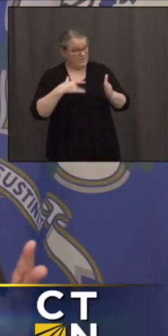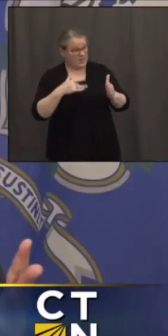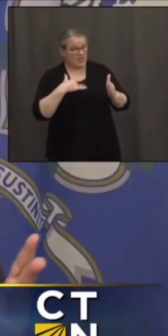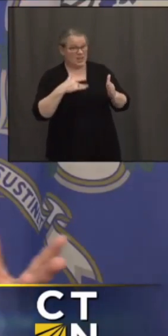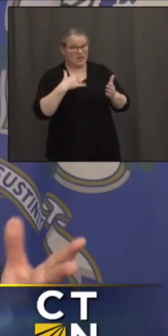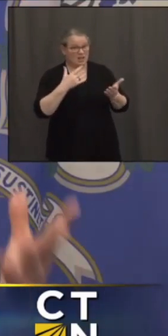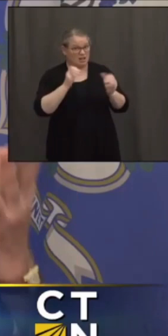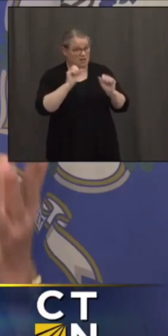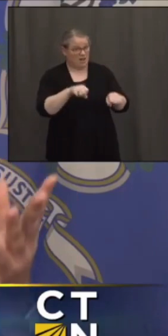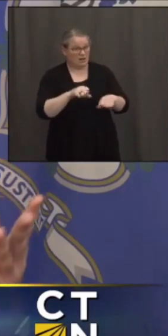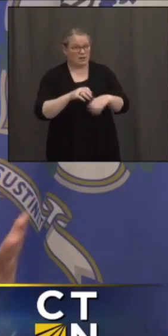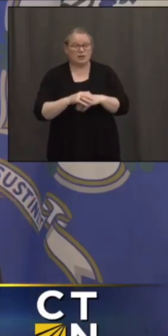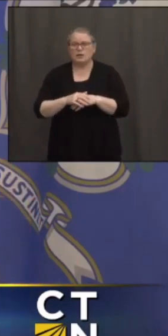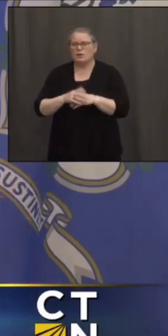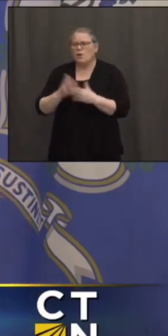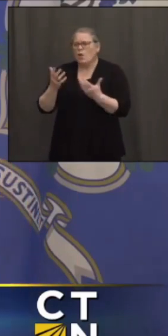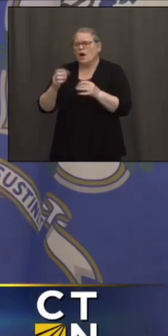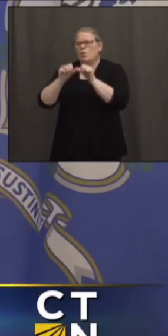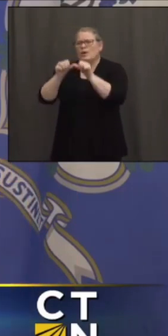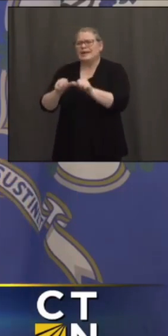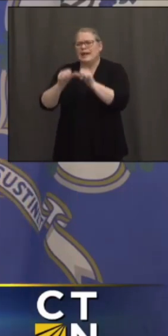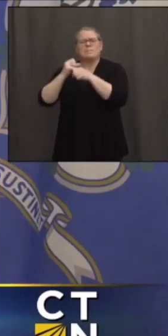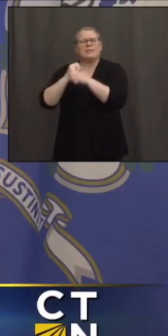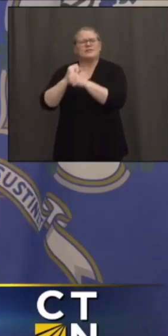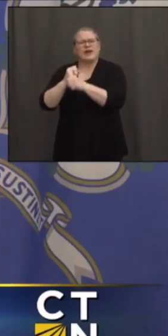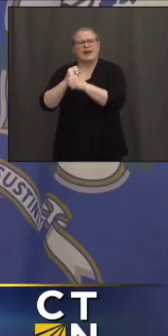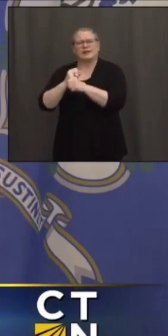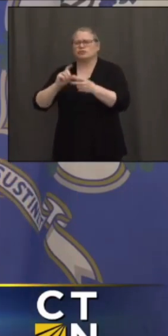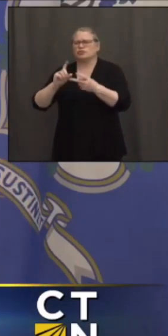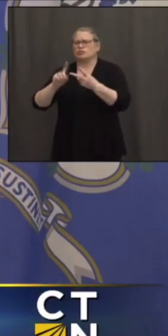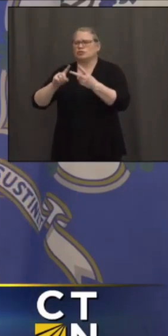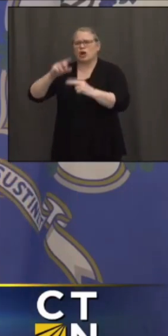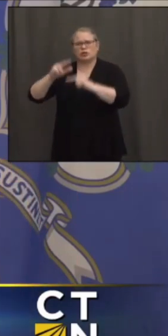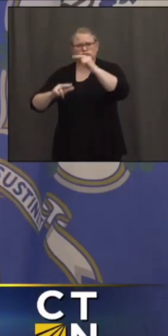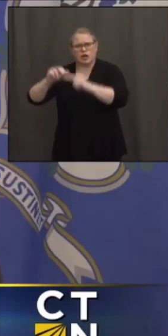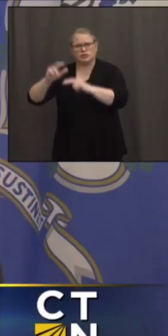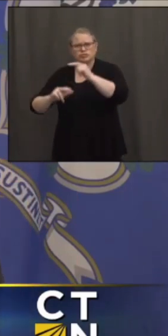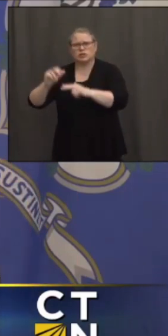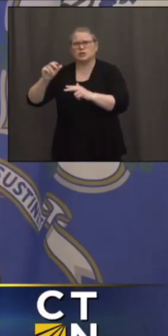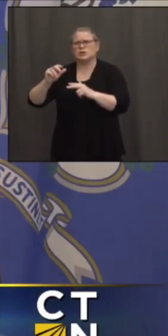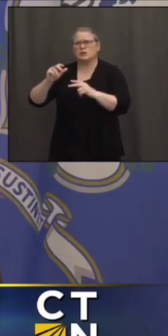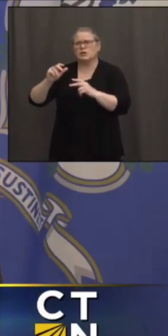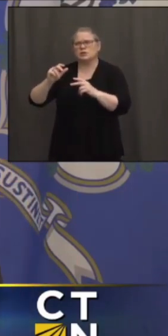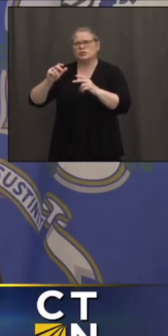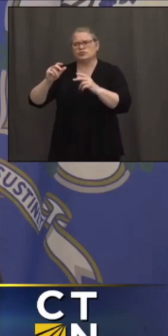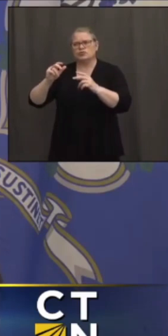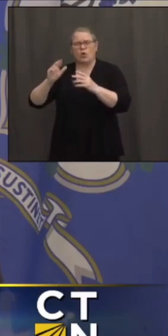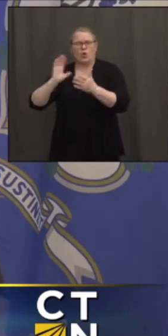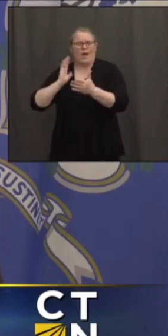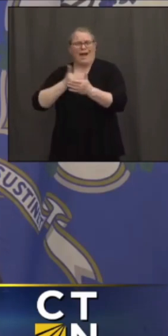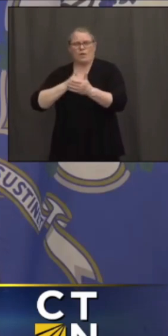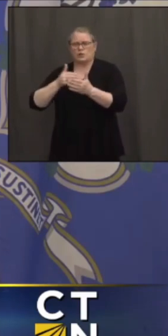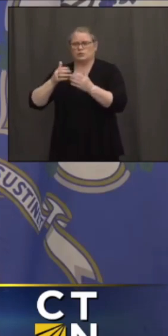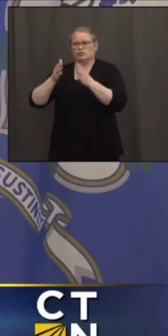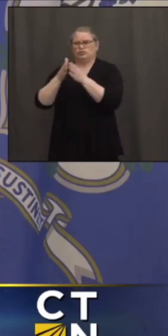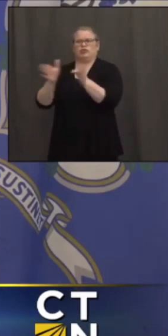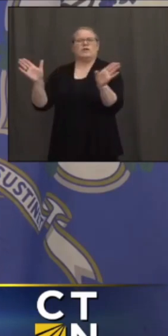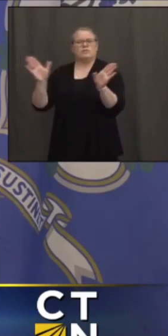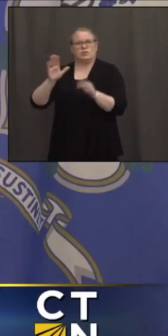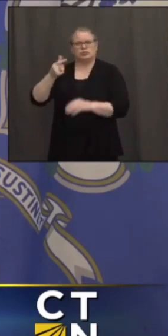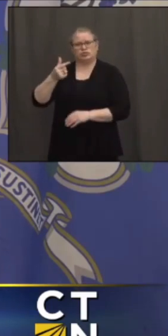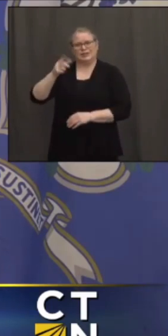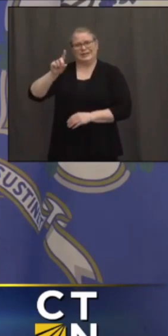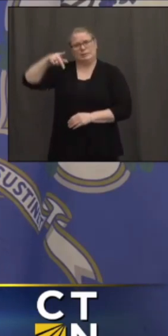construction. So our GDP stayed high. It was in the service hospitality sectors where a lot of people lost their job during the peak